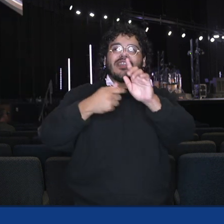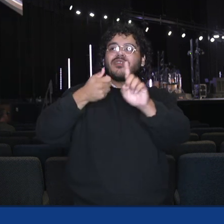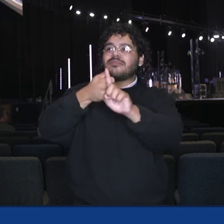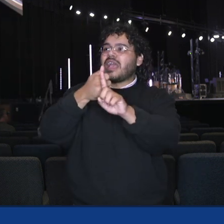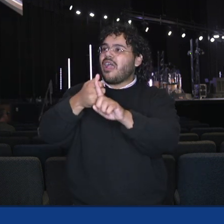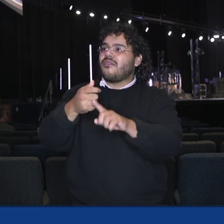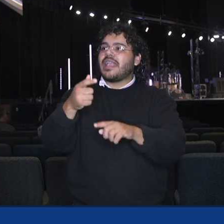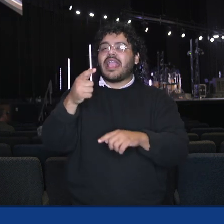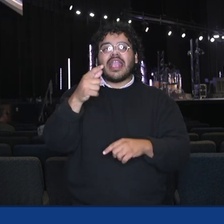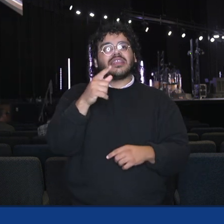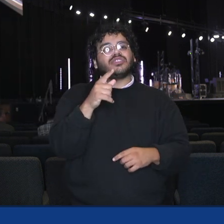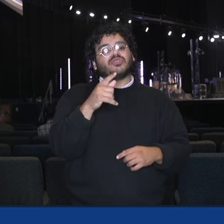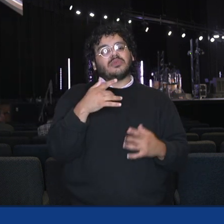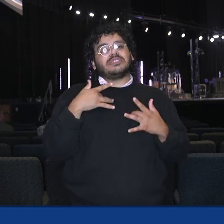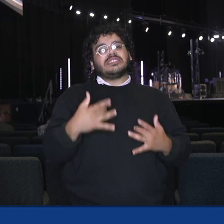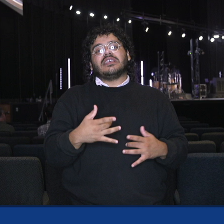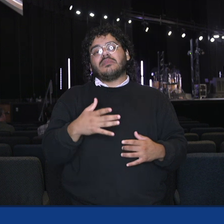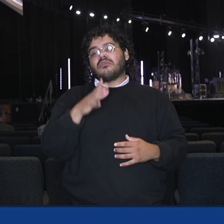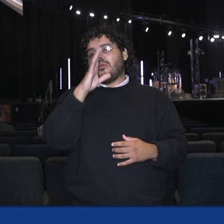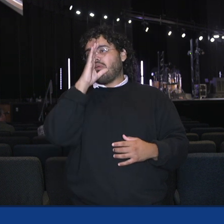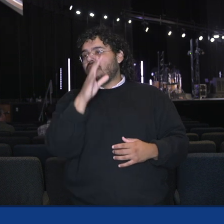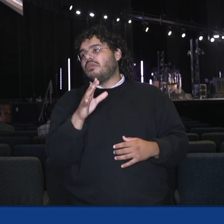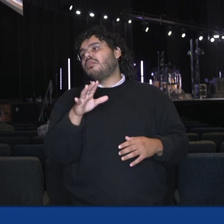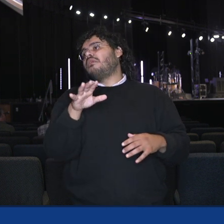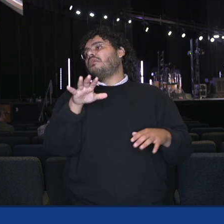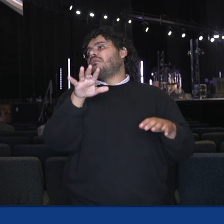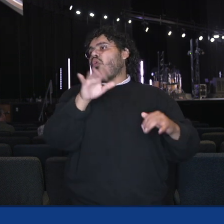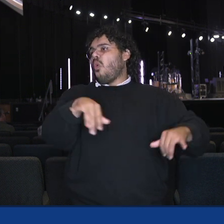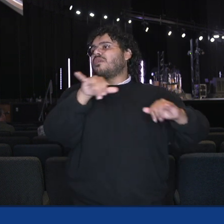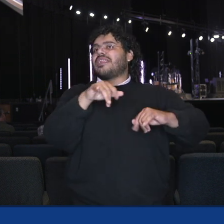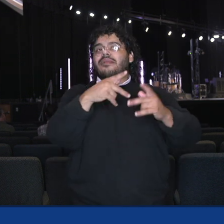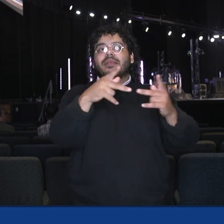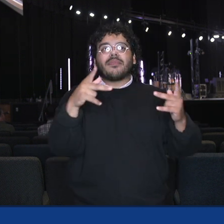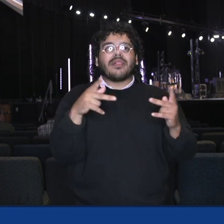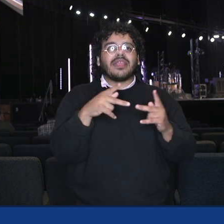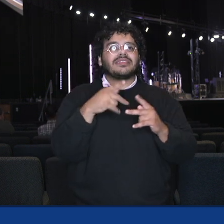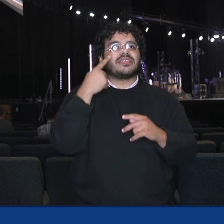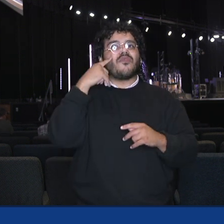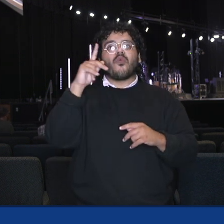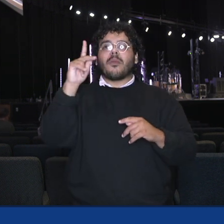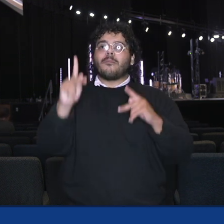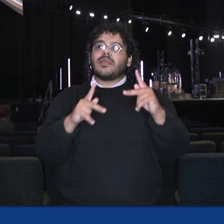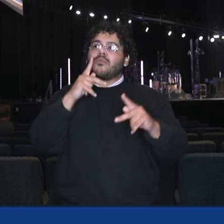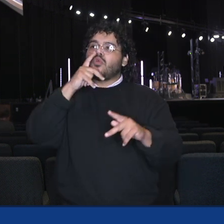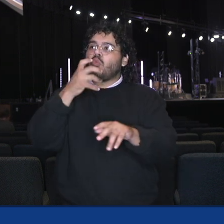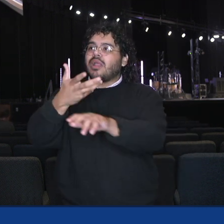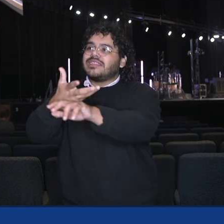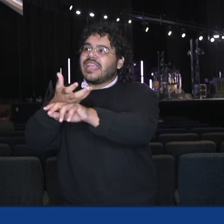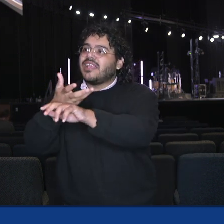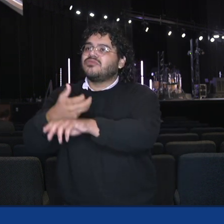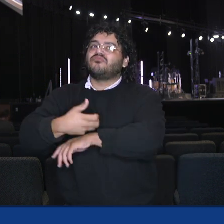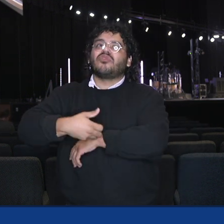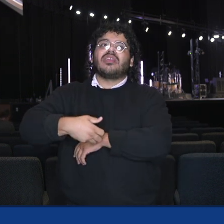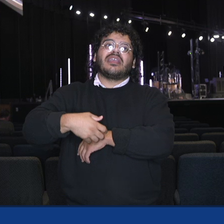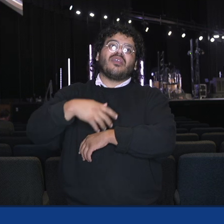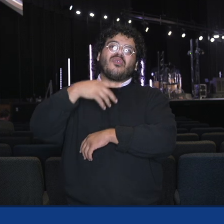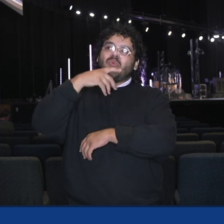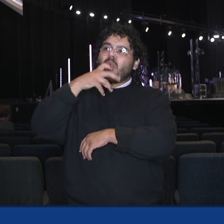spaces, to the most plain and desperate of people,